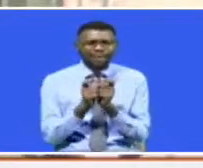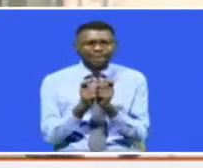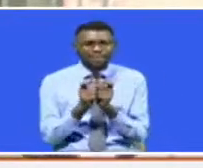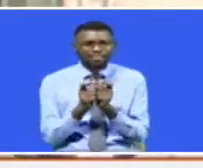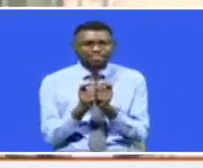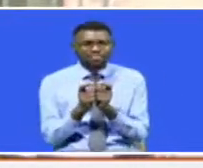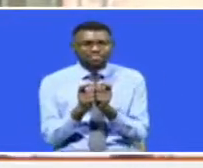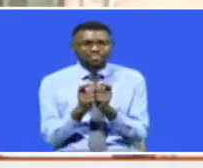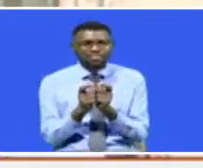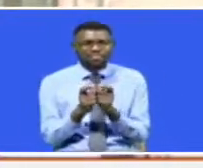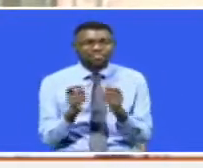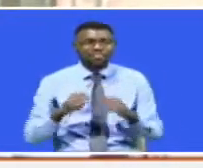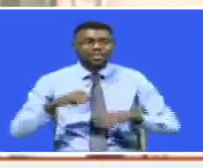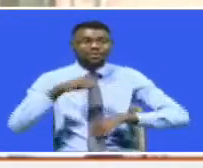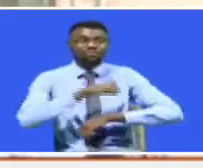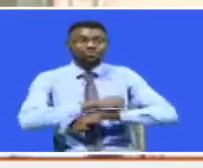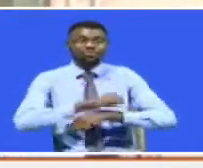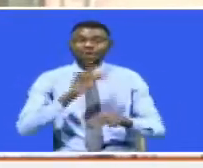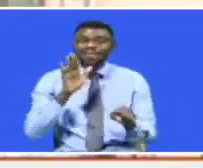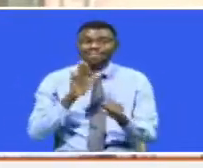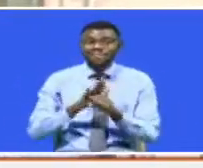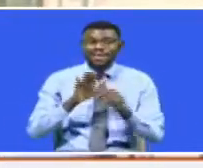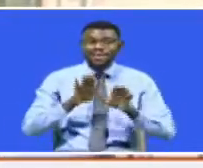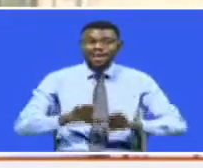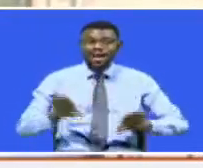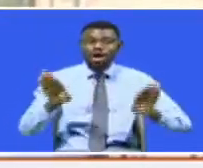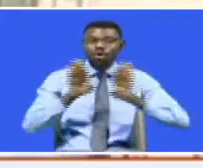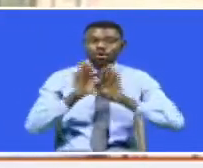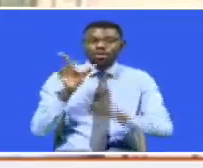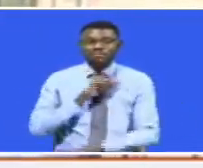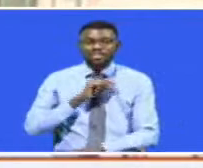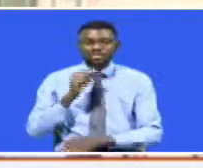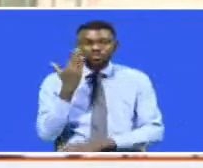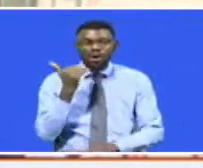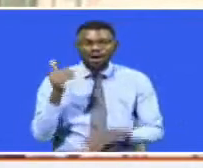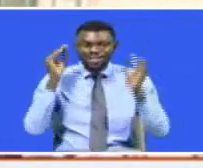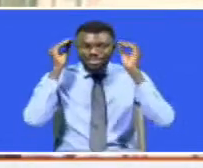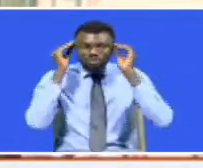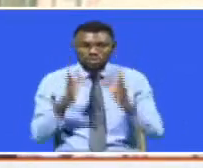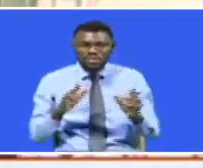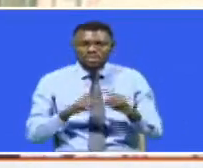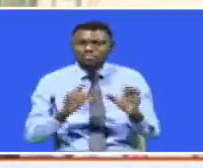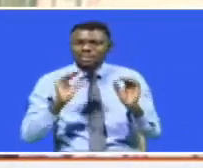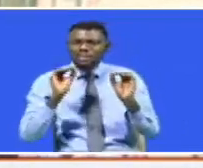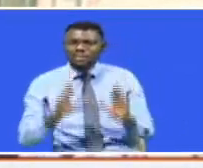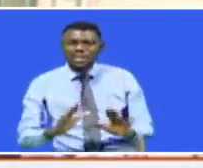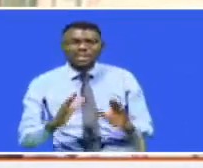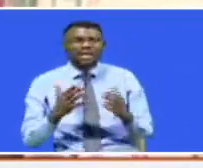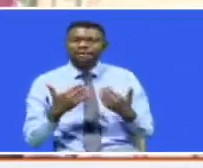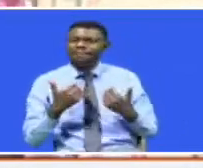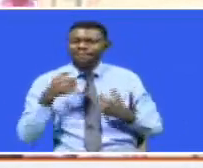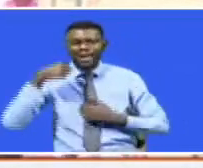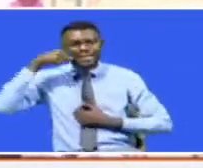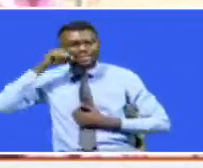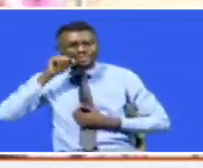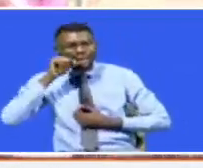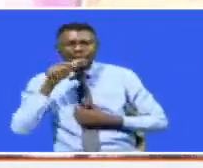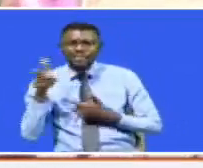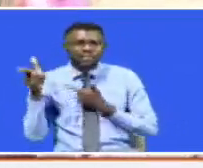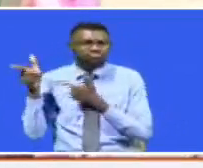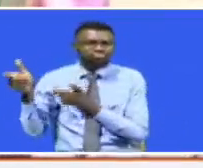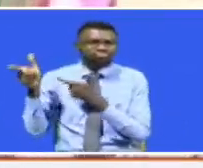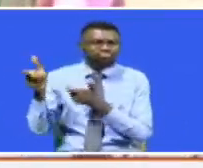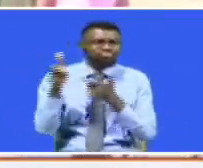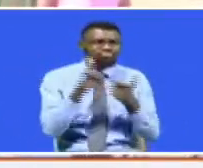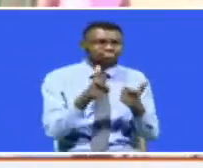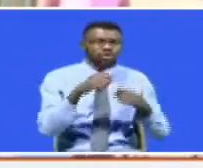Baadhi ya mashule zimelazimishwa kufungwa kwa sababu ya wanafunzi na walimu kurushiwa tear gas. Shule ya